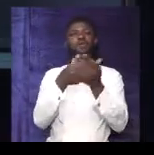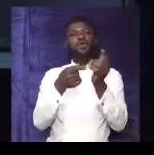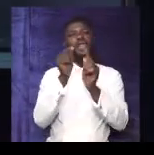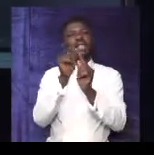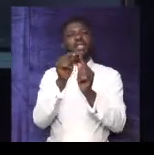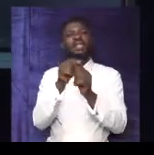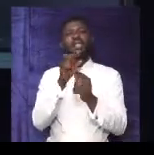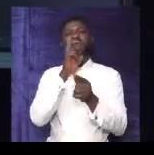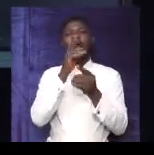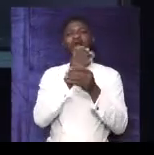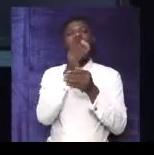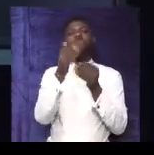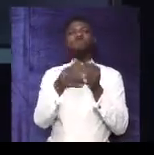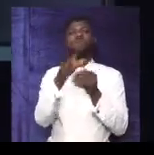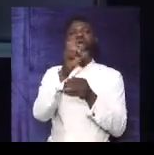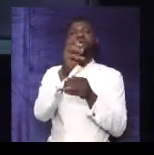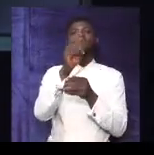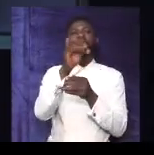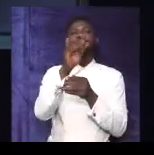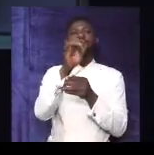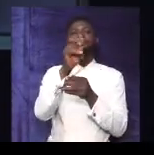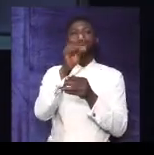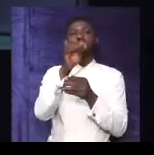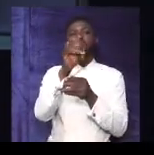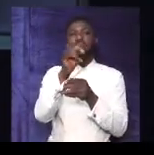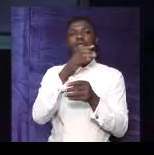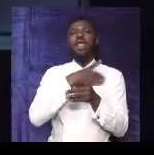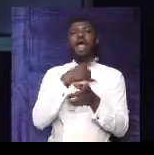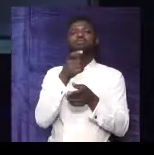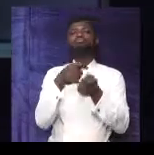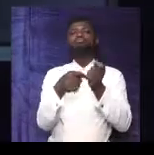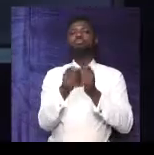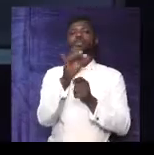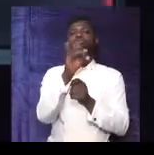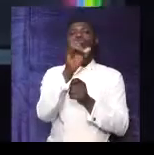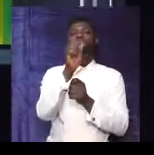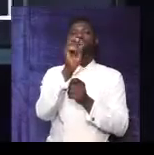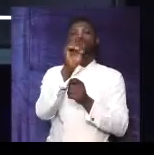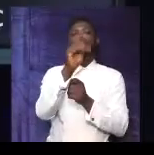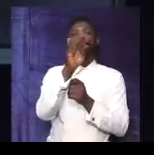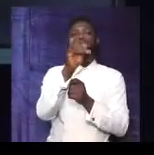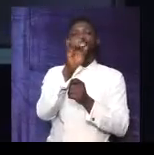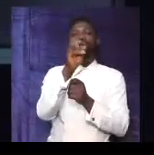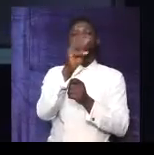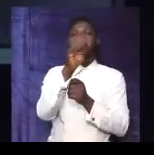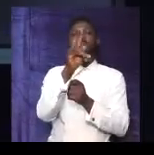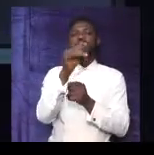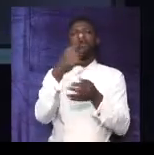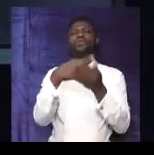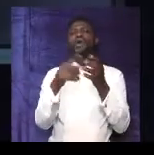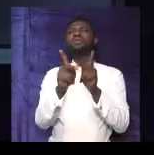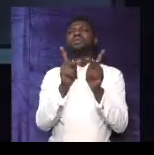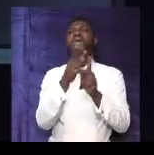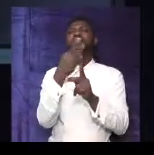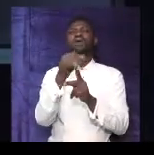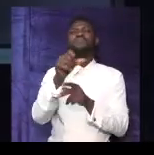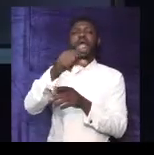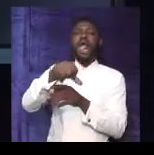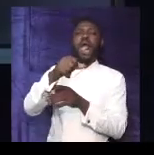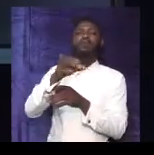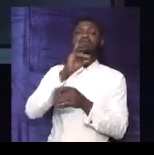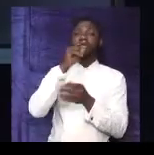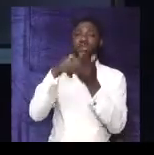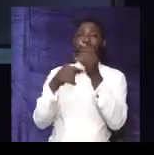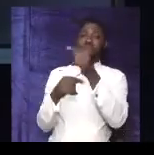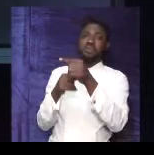what exactly are complements and supplements? I want you to study this diagram. What kind of angle is